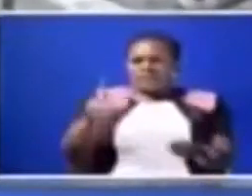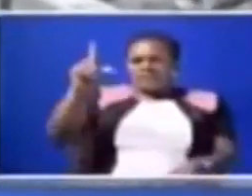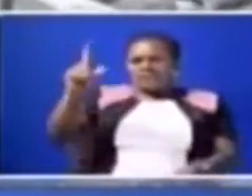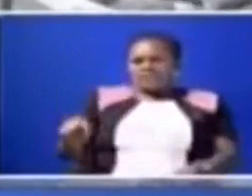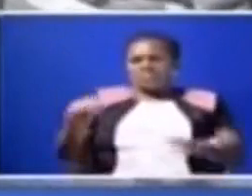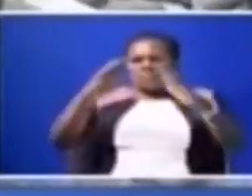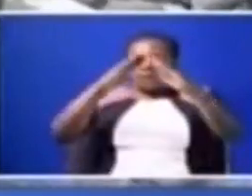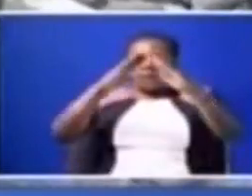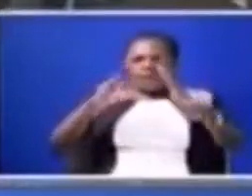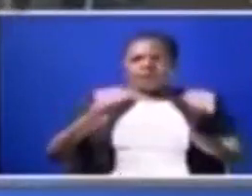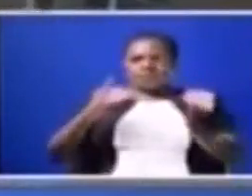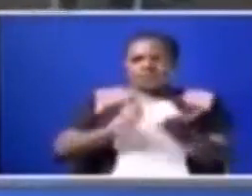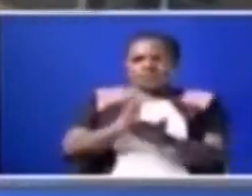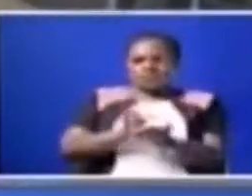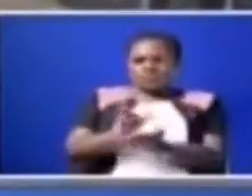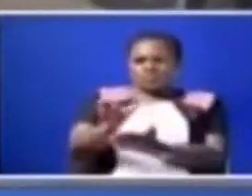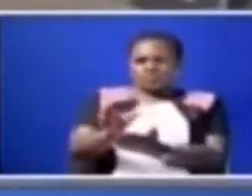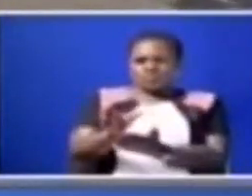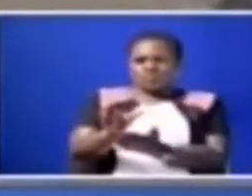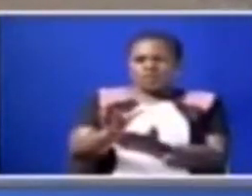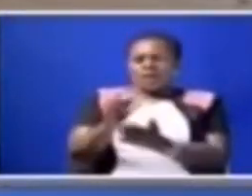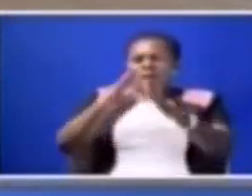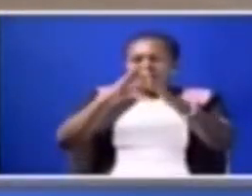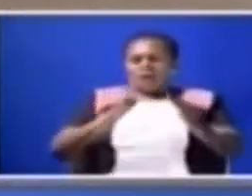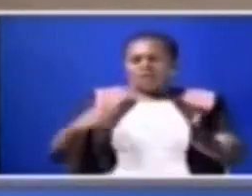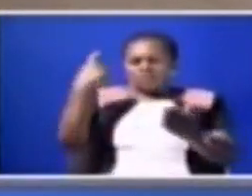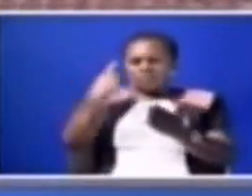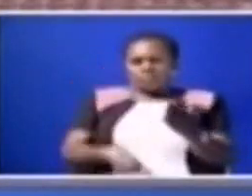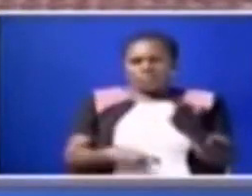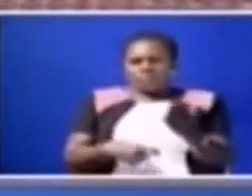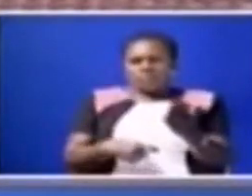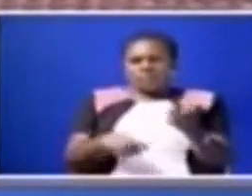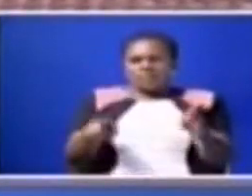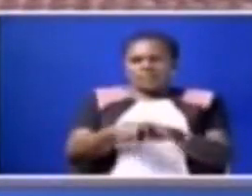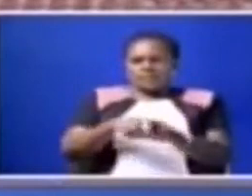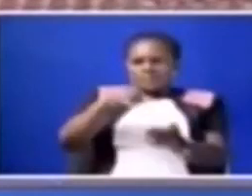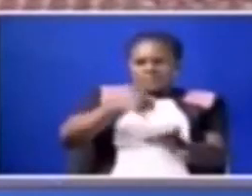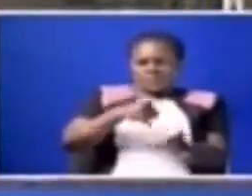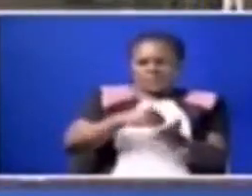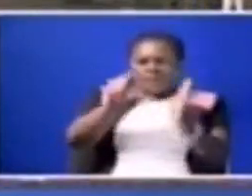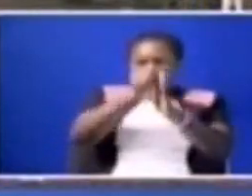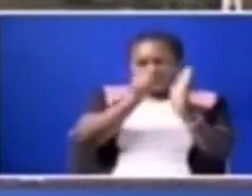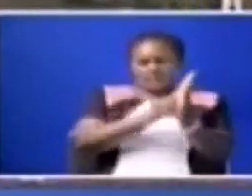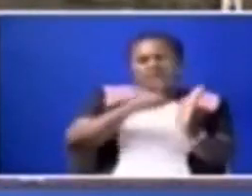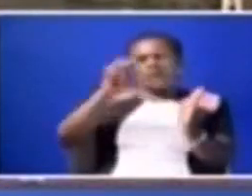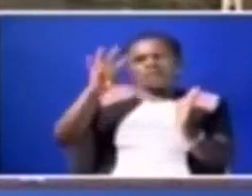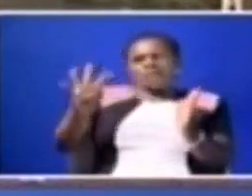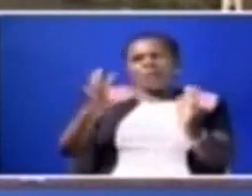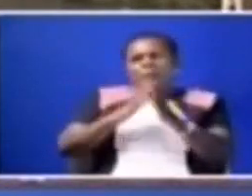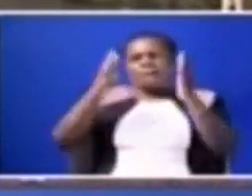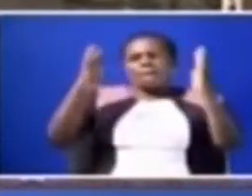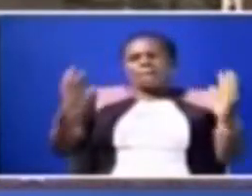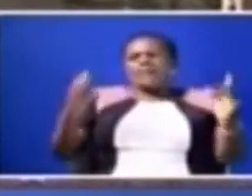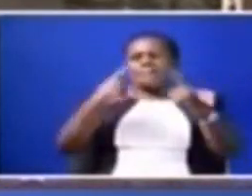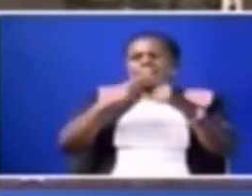affordable housing through funding from the housing levy. This falls squarely in the government's Big Four development agenda,